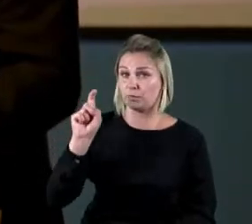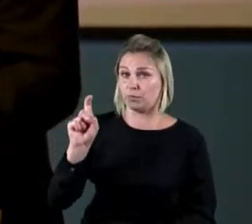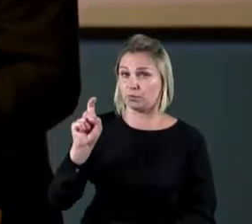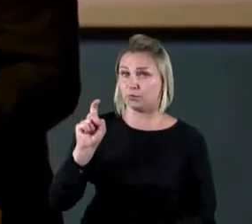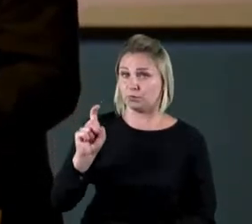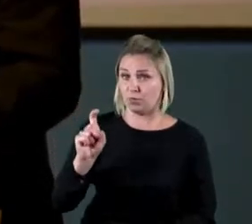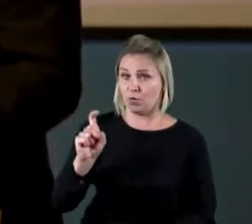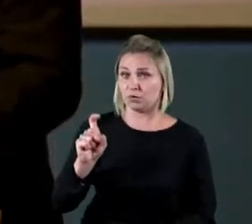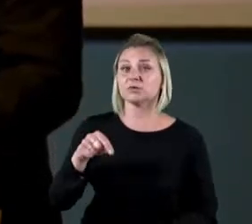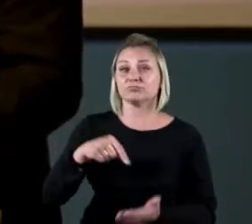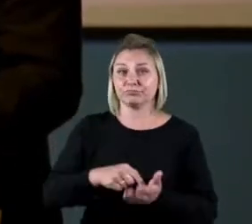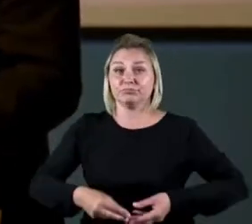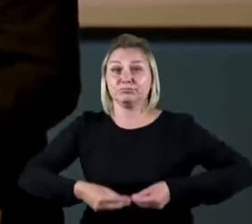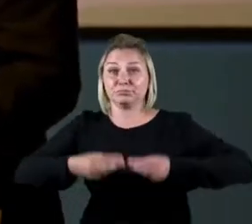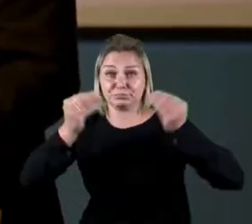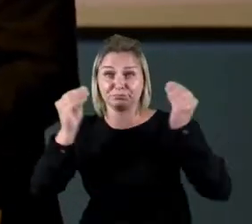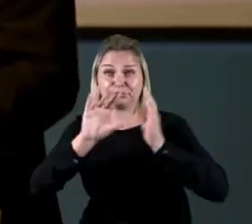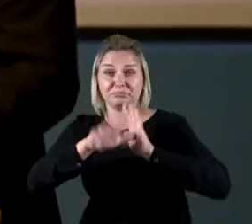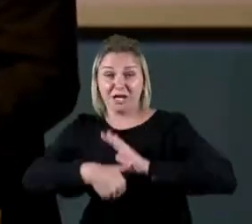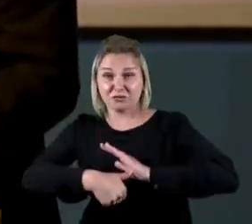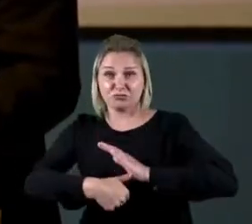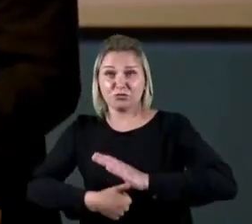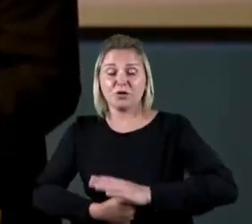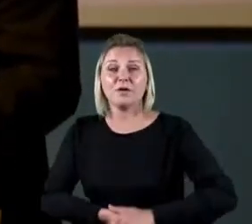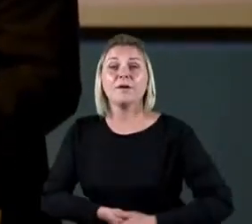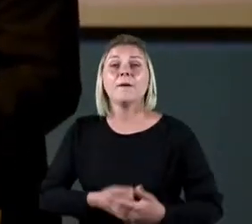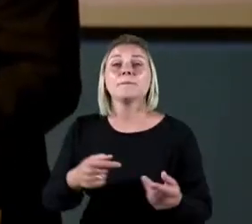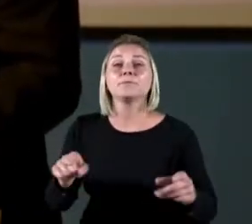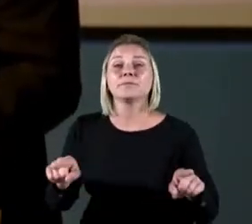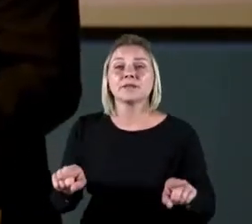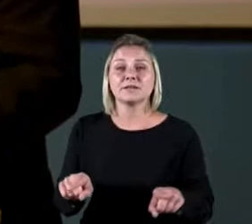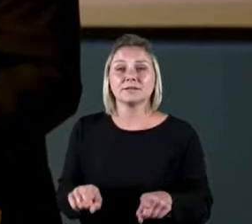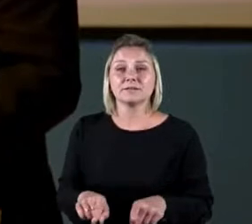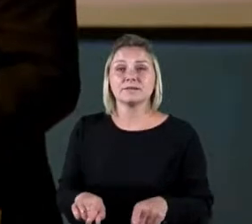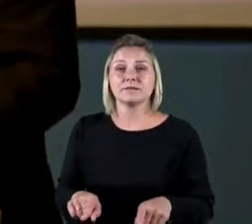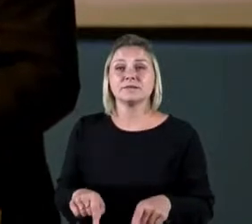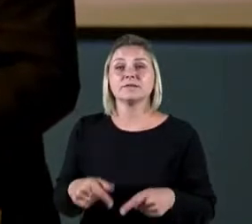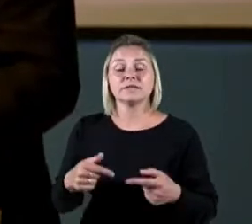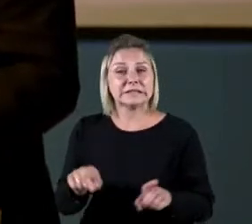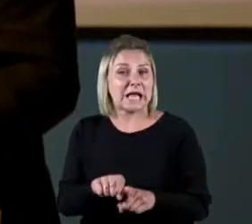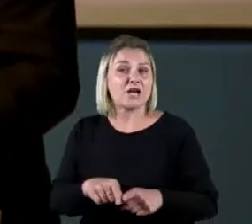as the main points in urbanization.